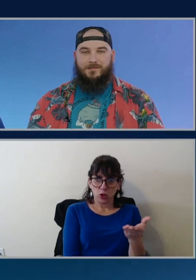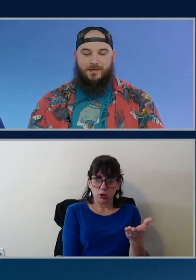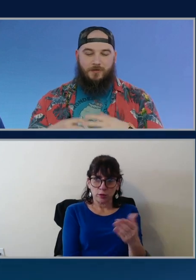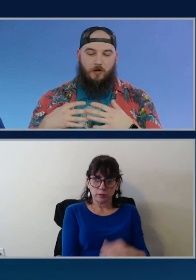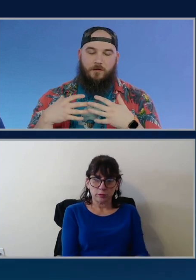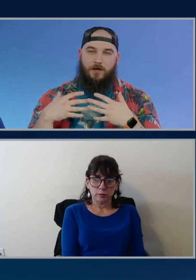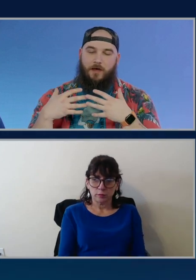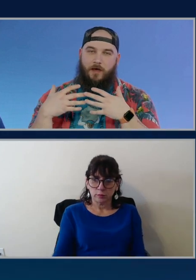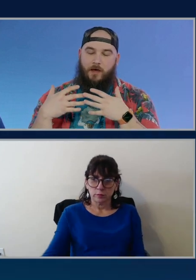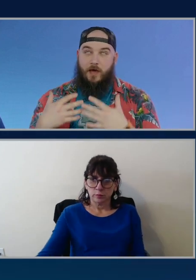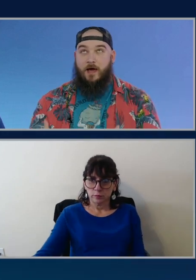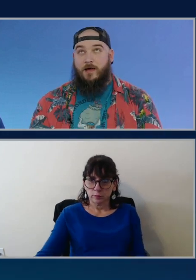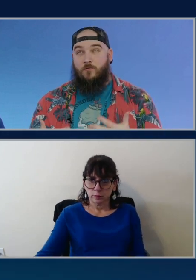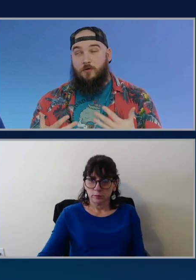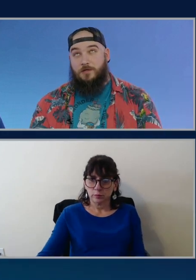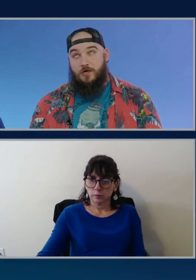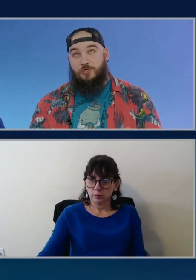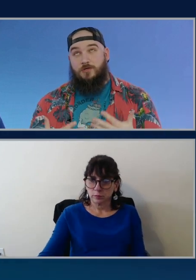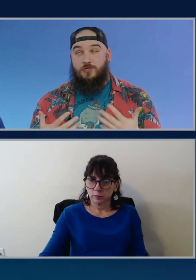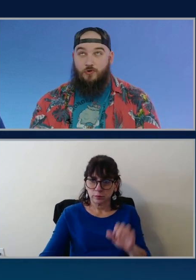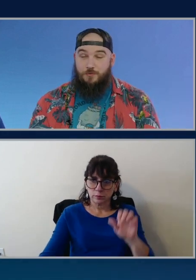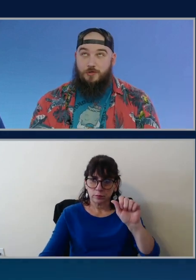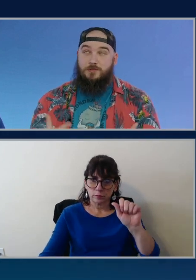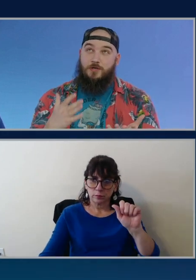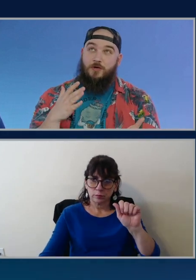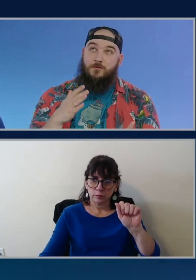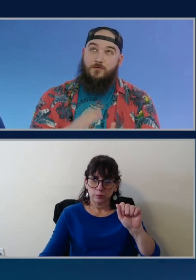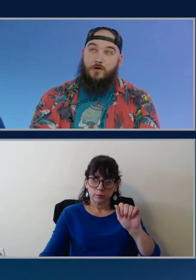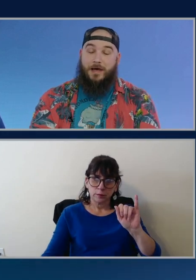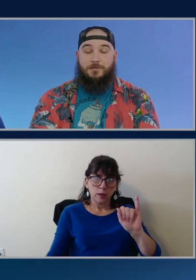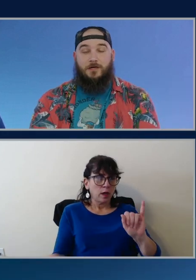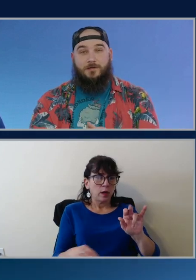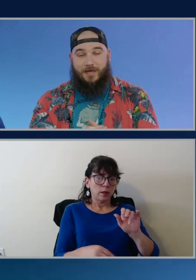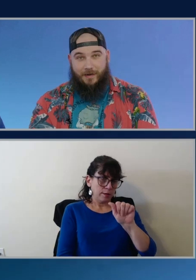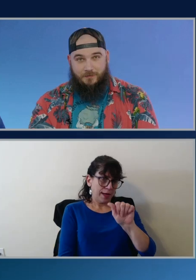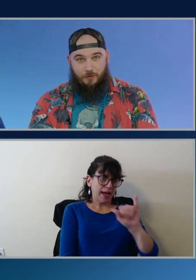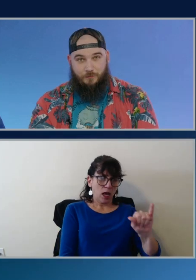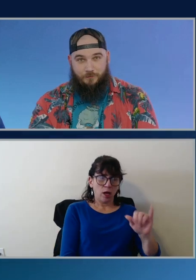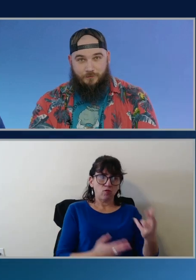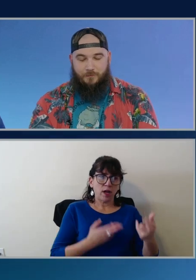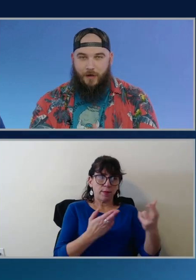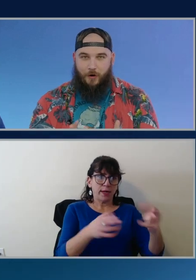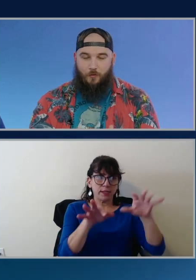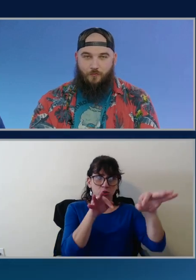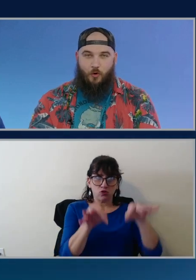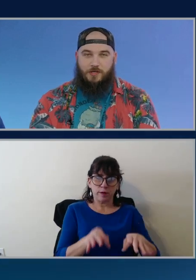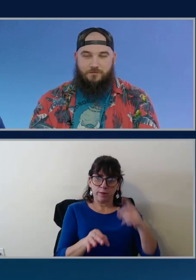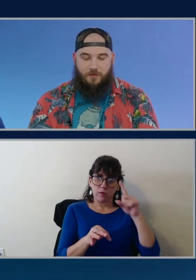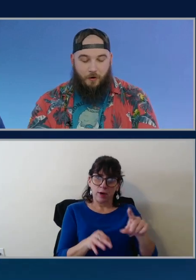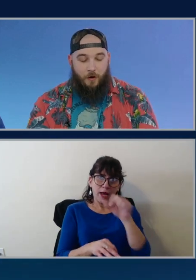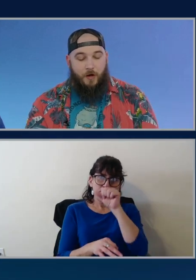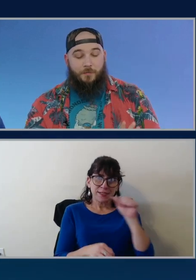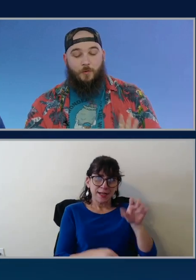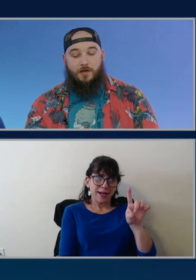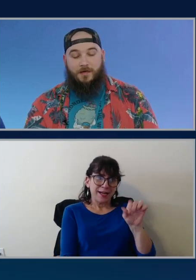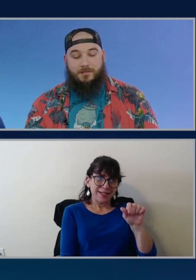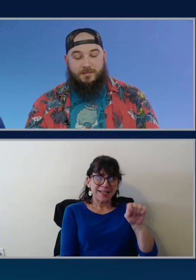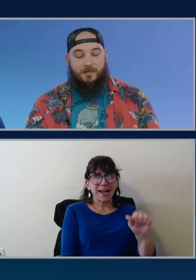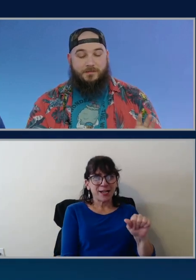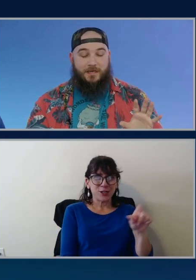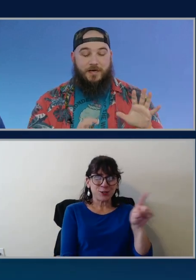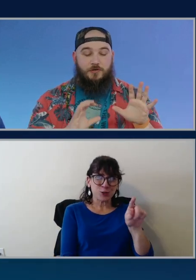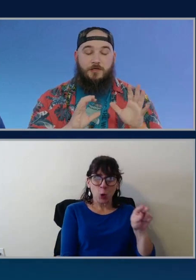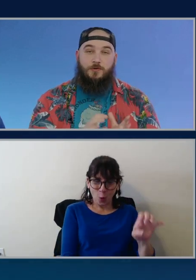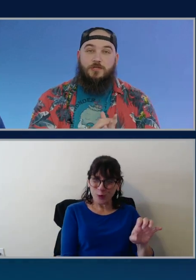thing does, it's called AI Recommendation Descriptions for Amazon Data Zone. I know, rolls off the tongue. But what